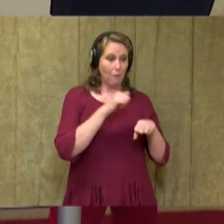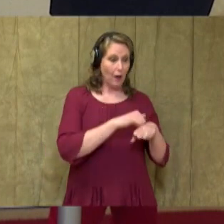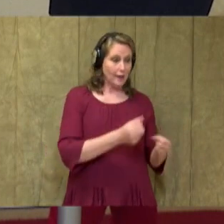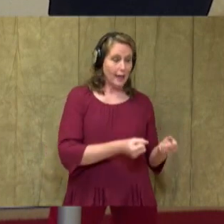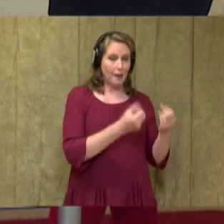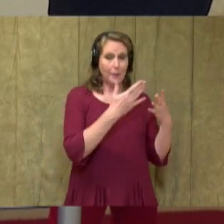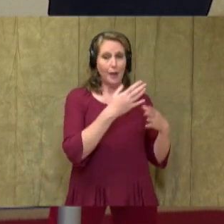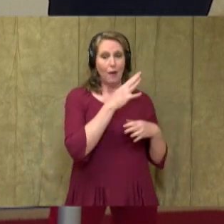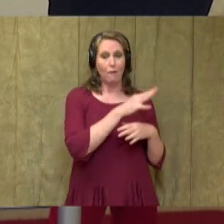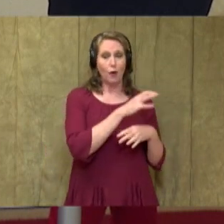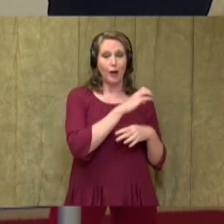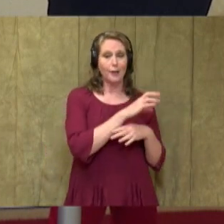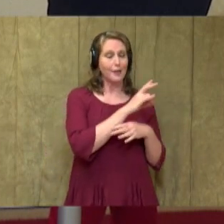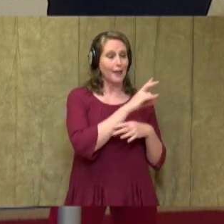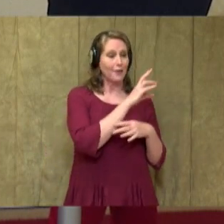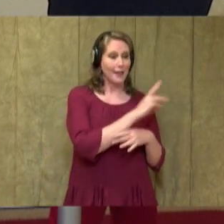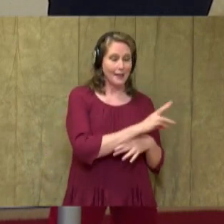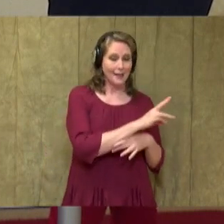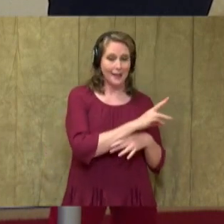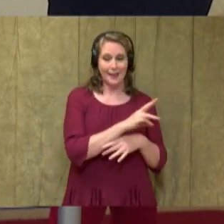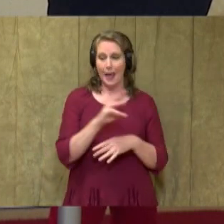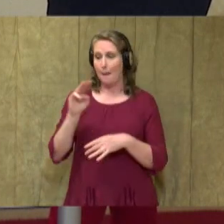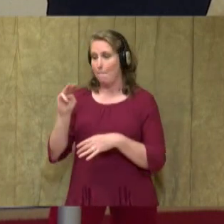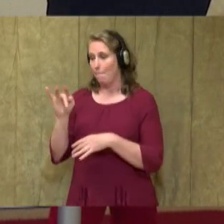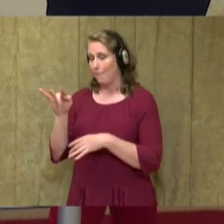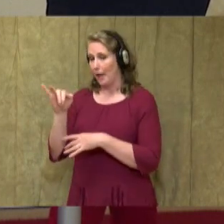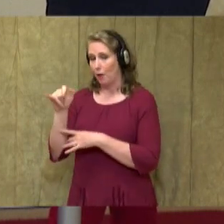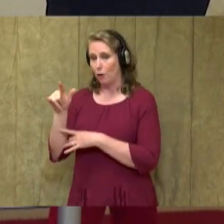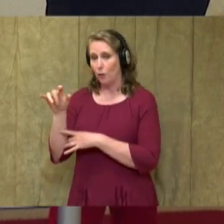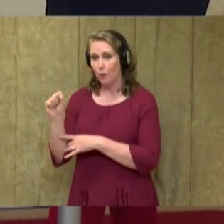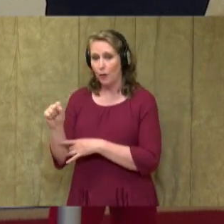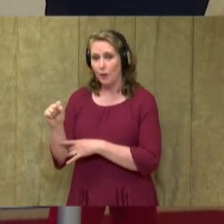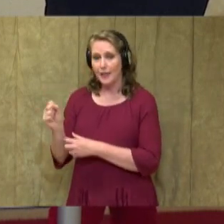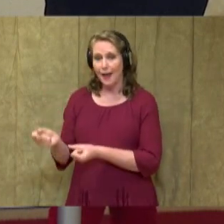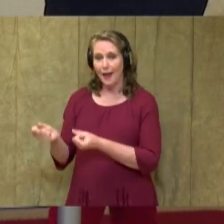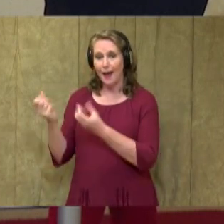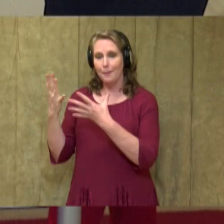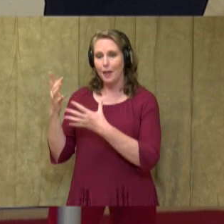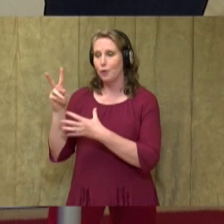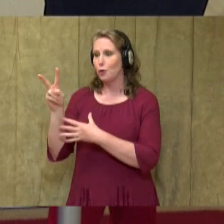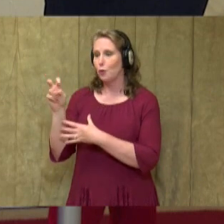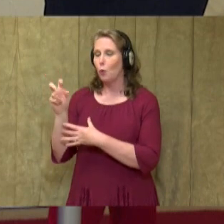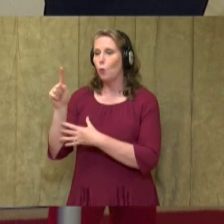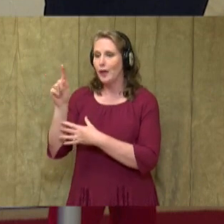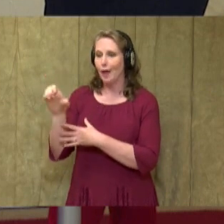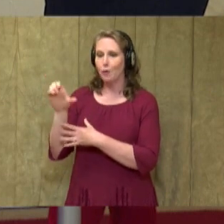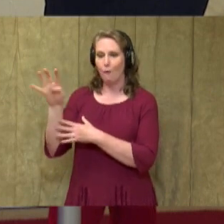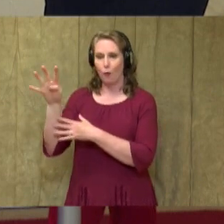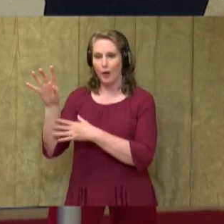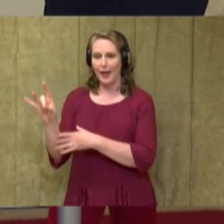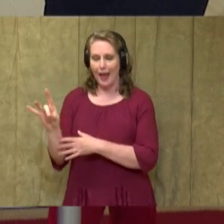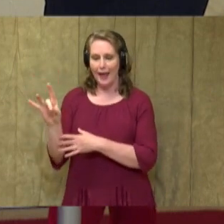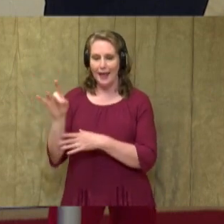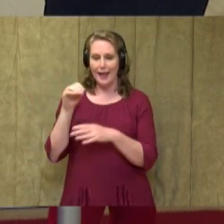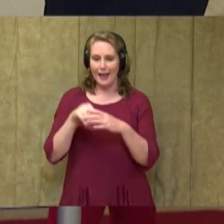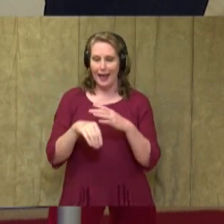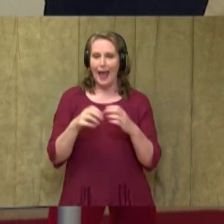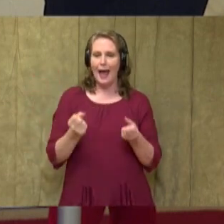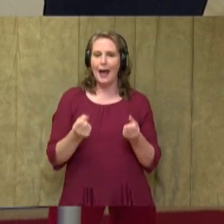148 minerals in a museum display. What is the total number of rocks and minerals in the